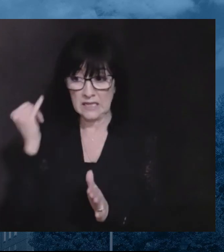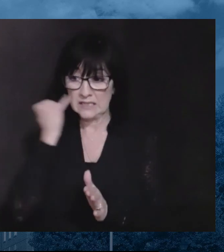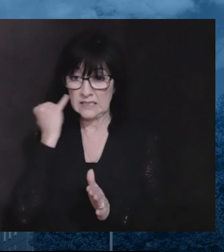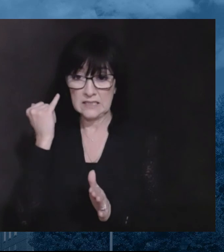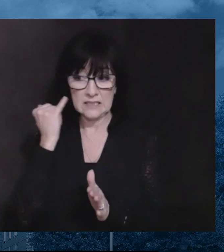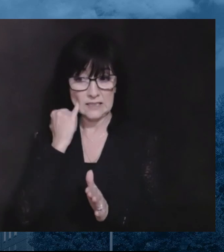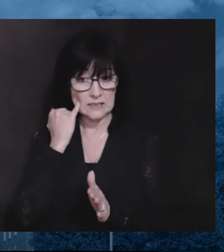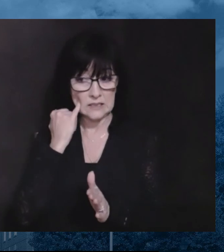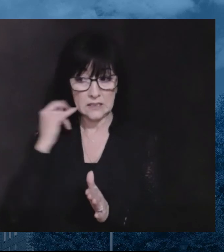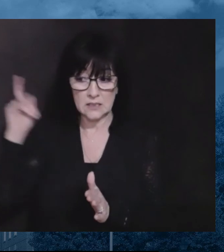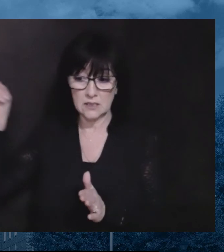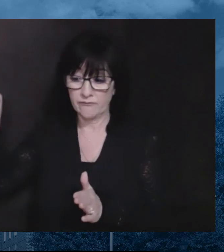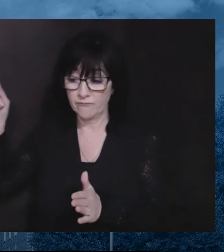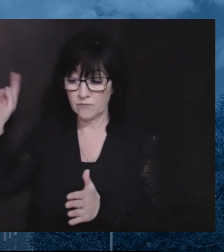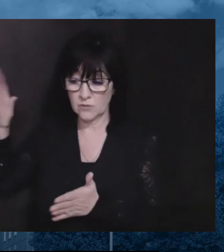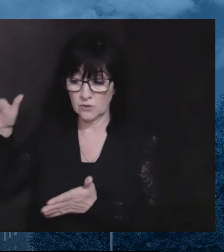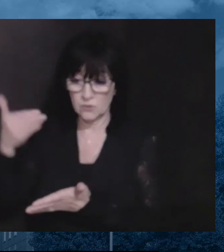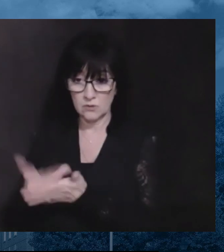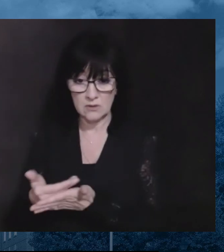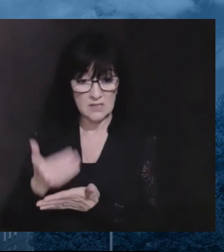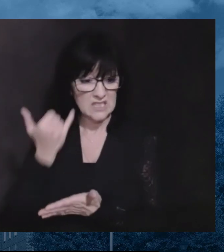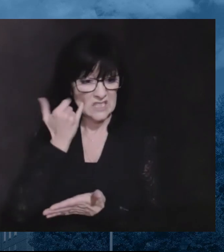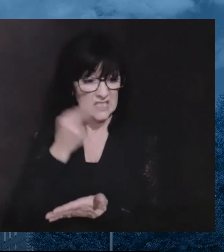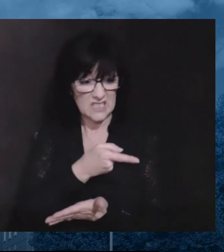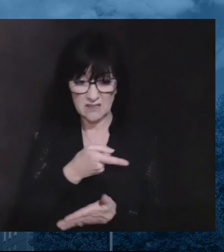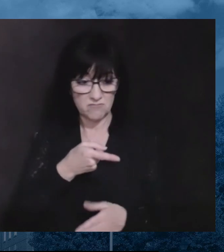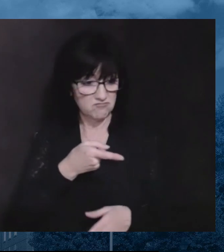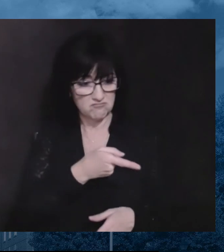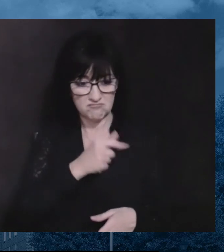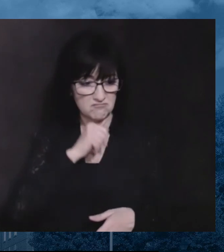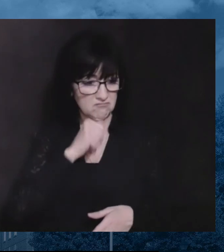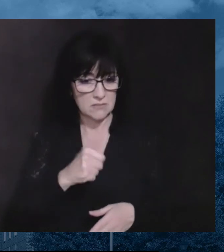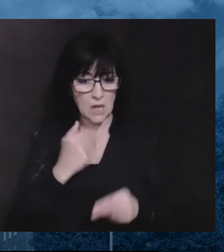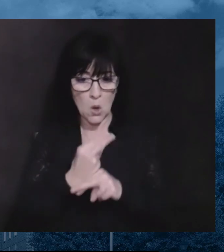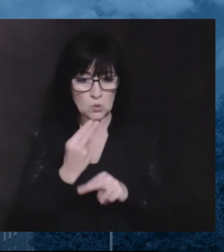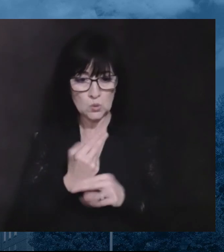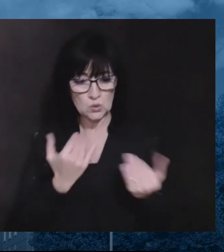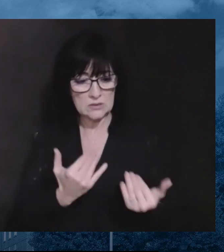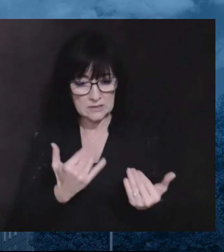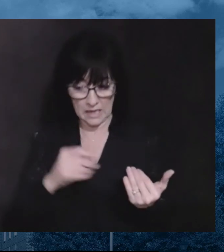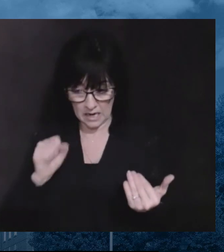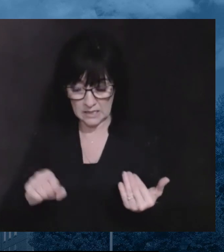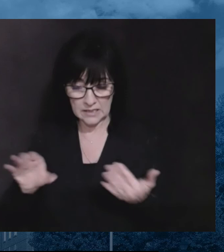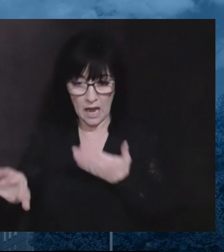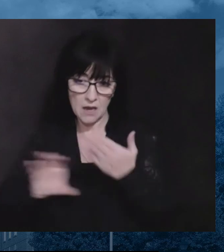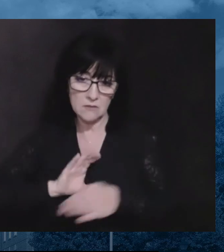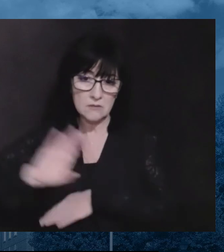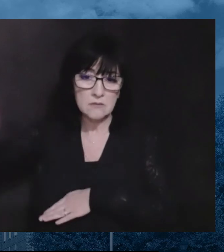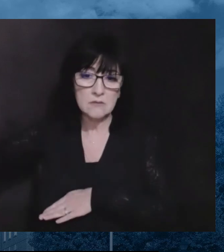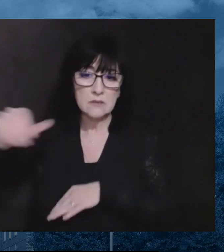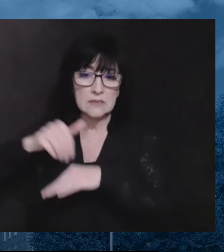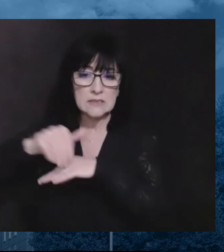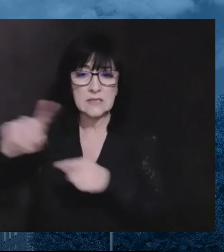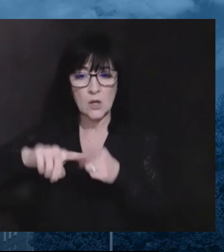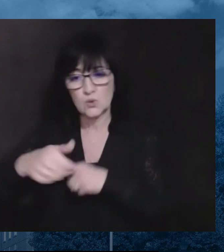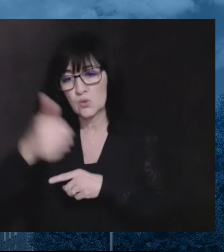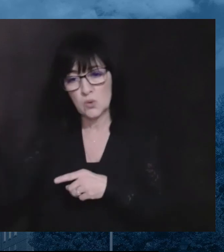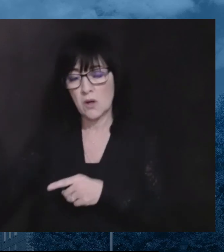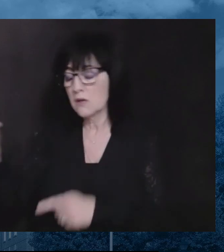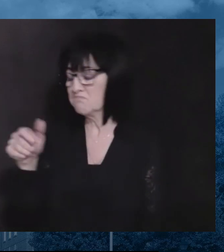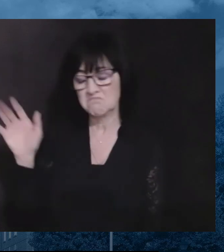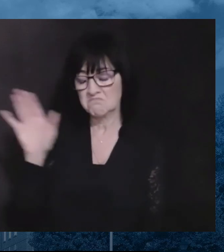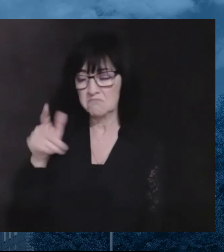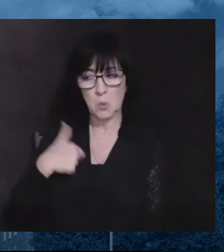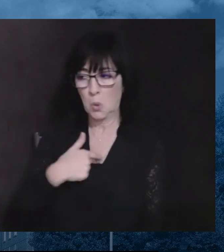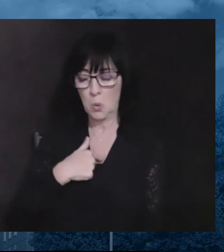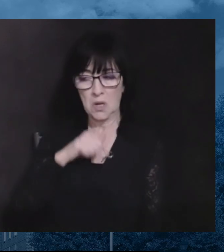be able to ship it somewhere else where it can be used so it doesn't go to waste? Yeah, we have no concerns about it